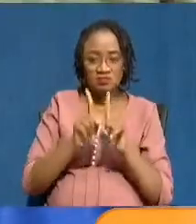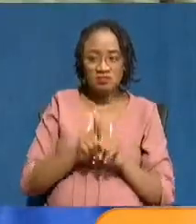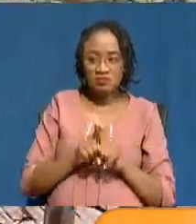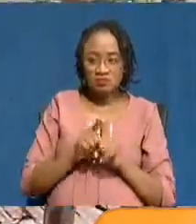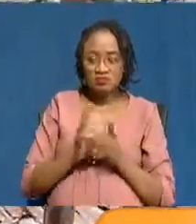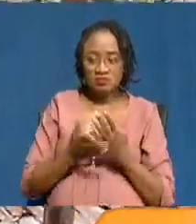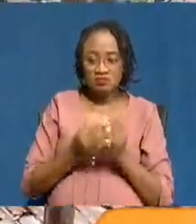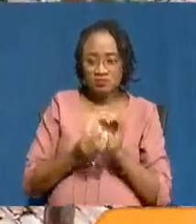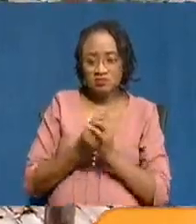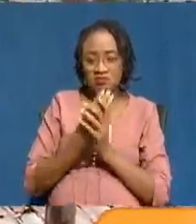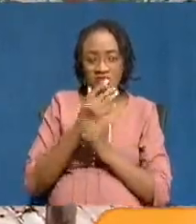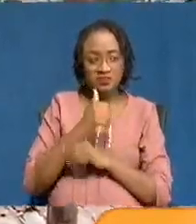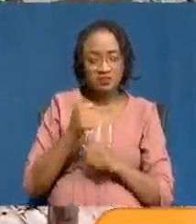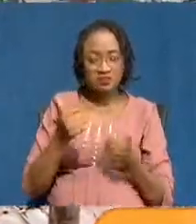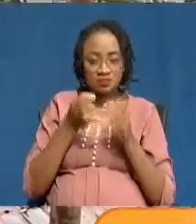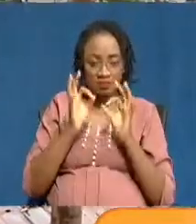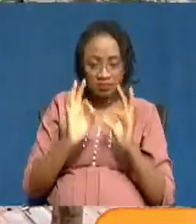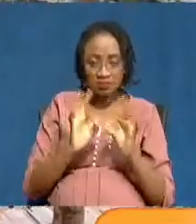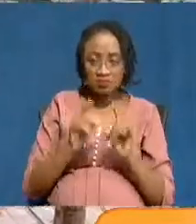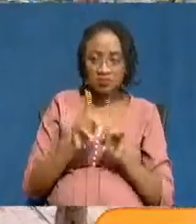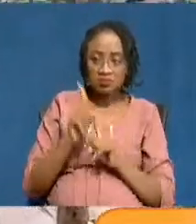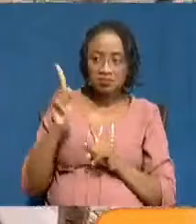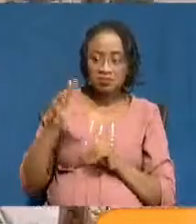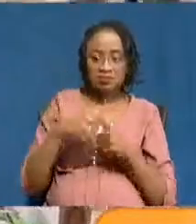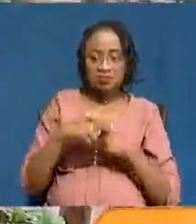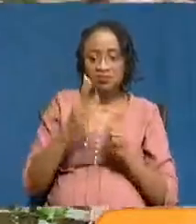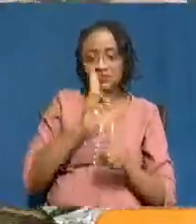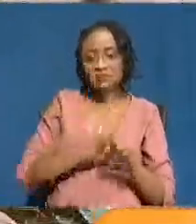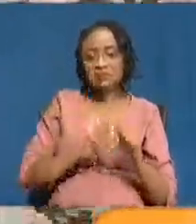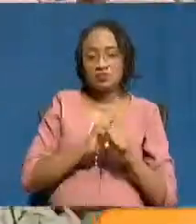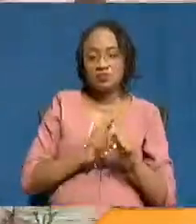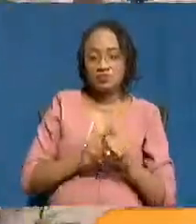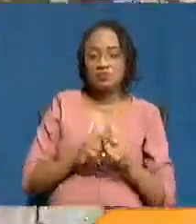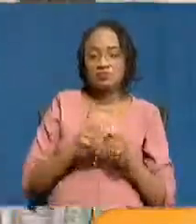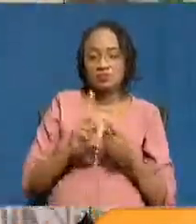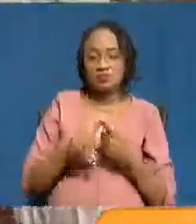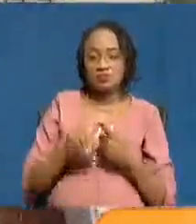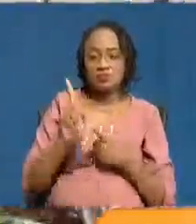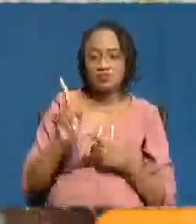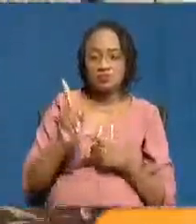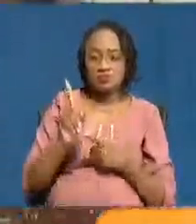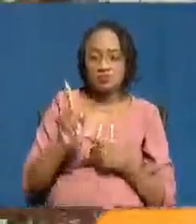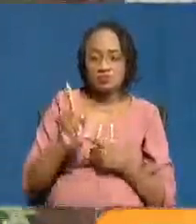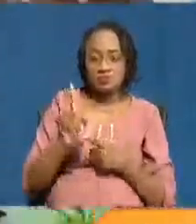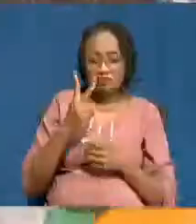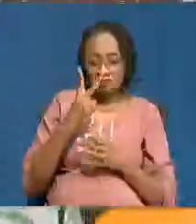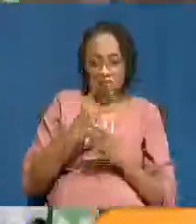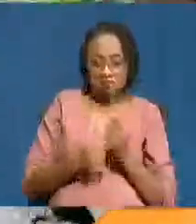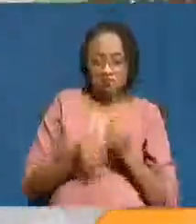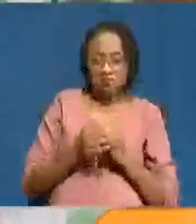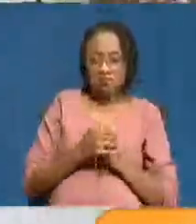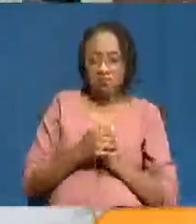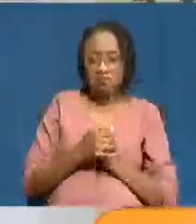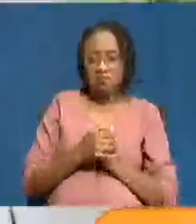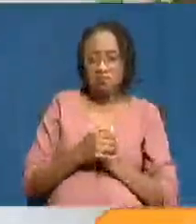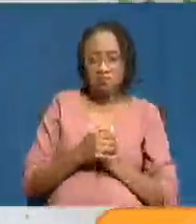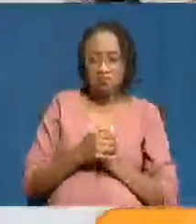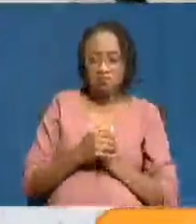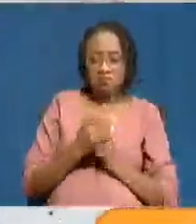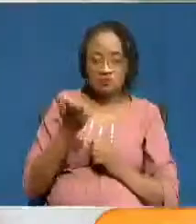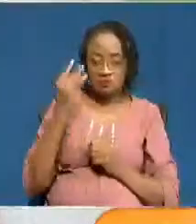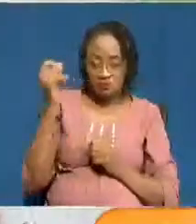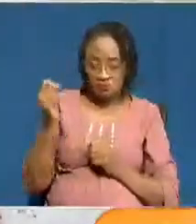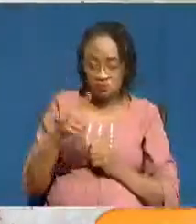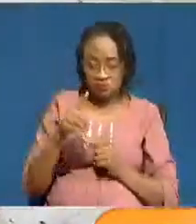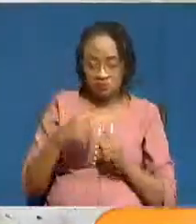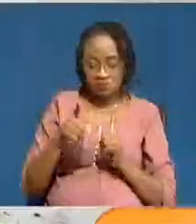smart. Monica started using the combination of greenhouse farming and mulching just last month. A